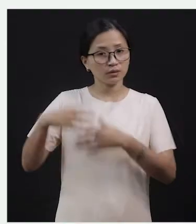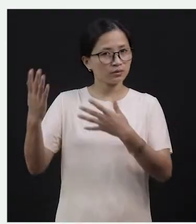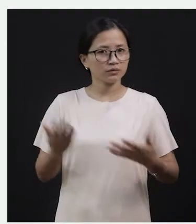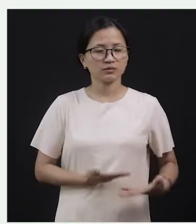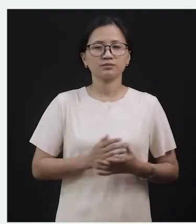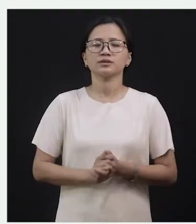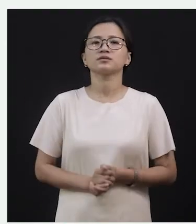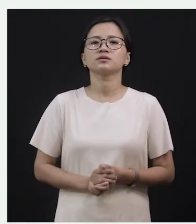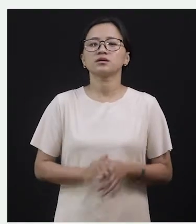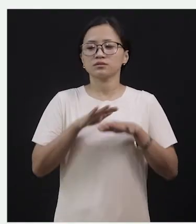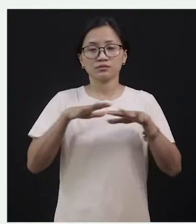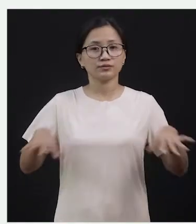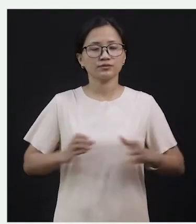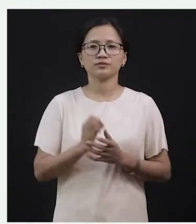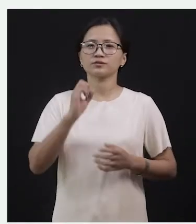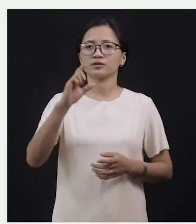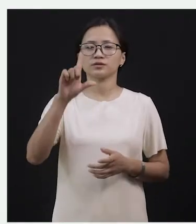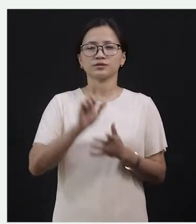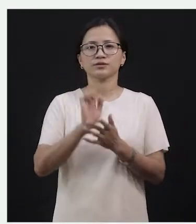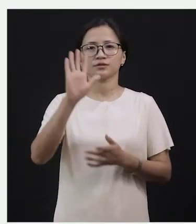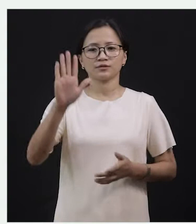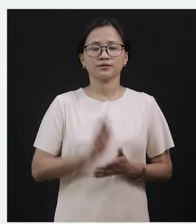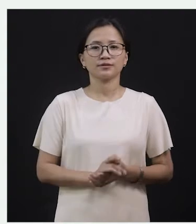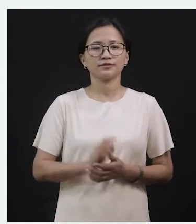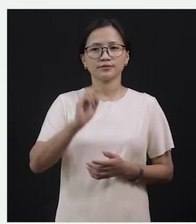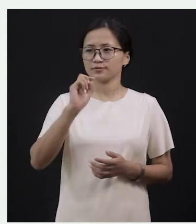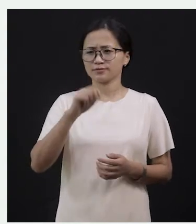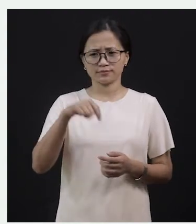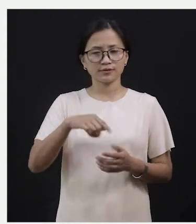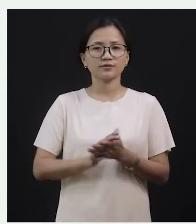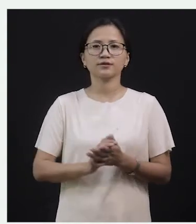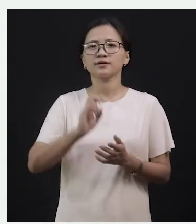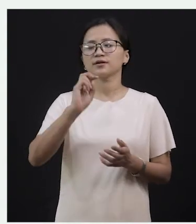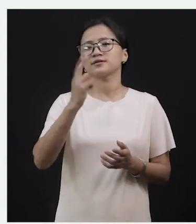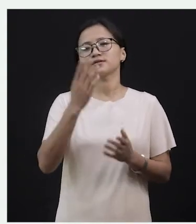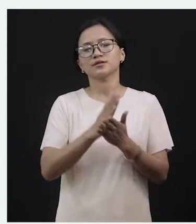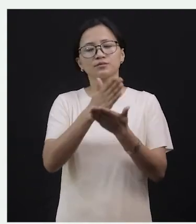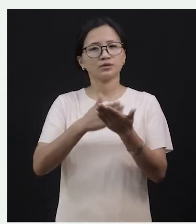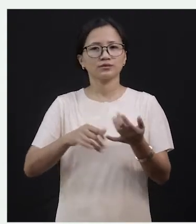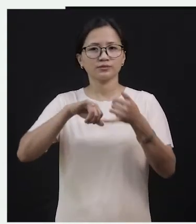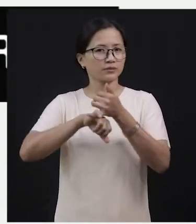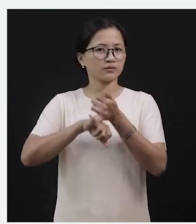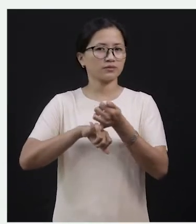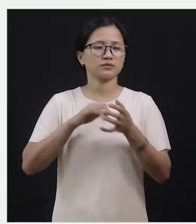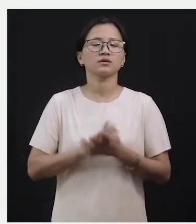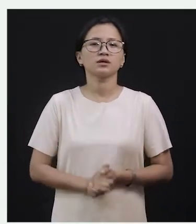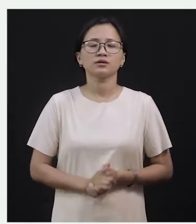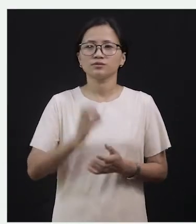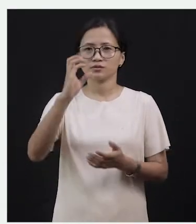Welcome back, students of class 5. This is the second part of your social science chapter